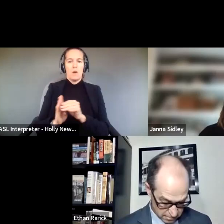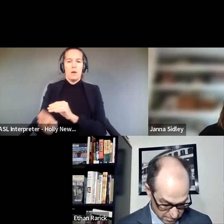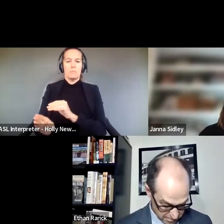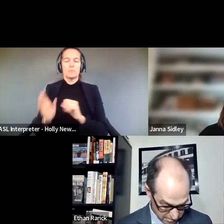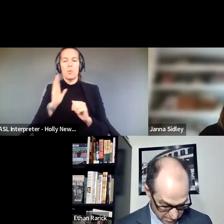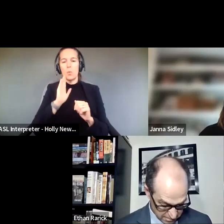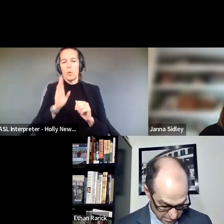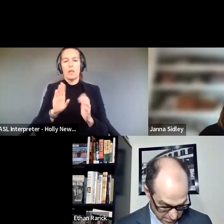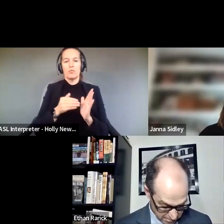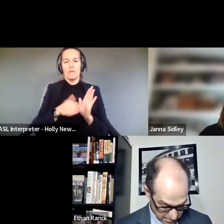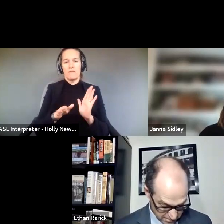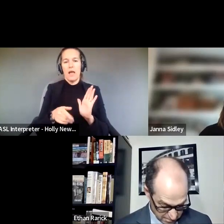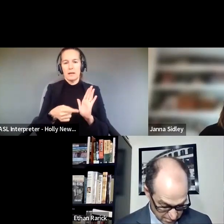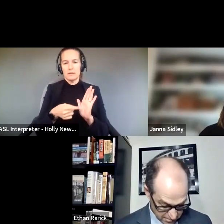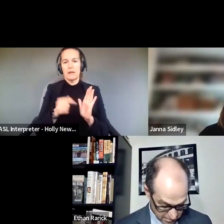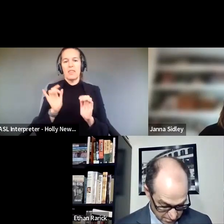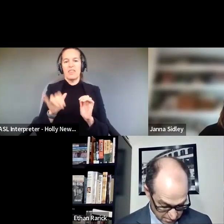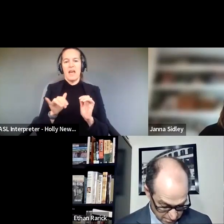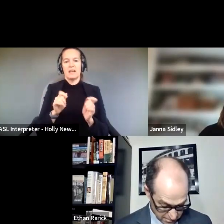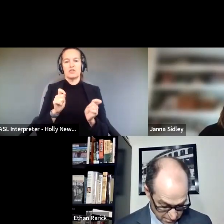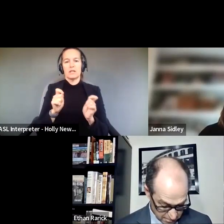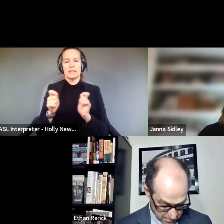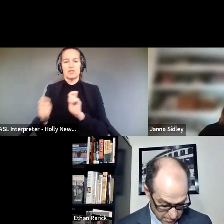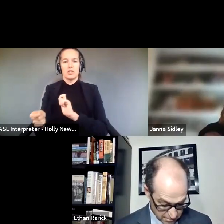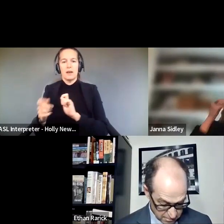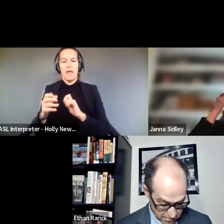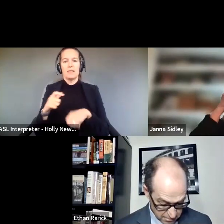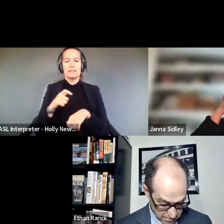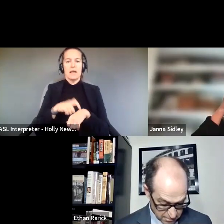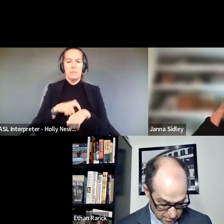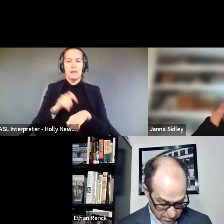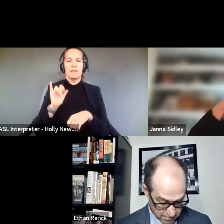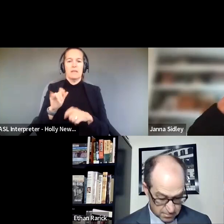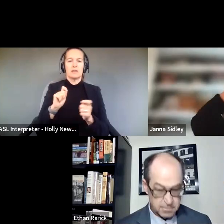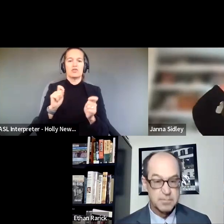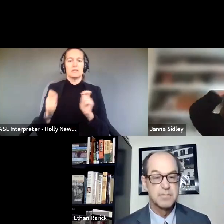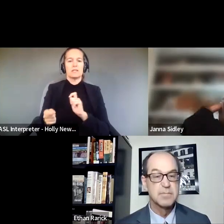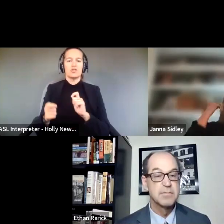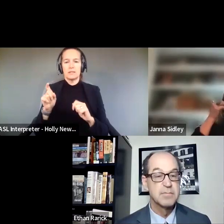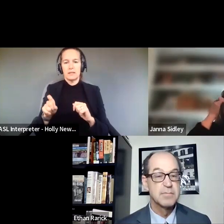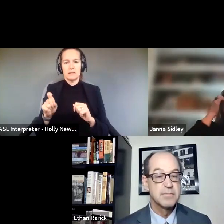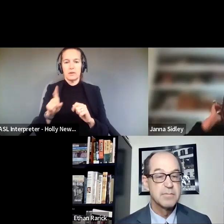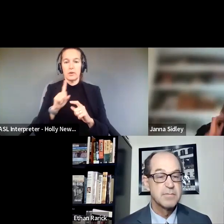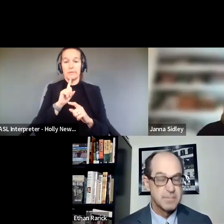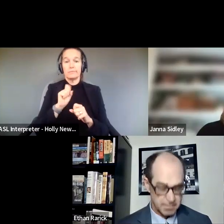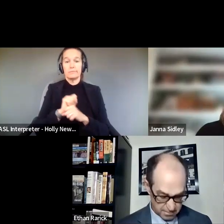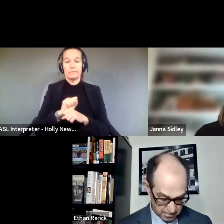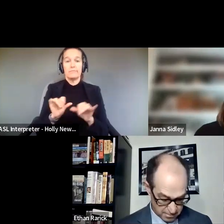will reflect that transition and the timing of that transition necessary to truly measure those